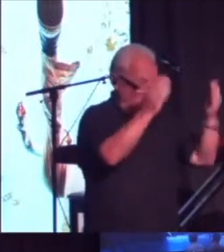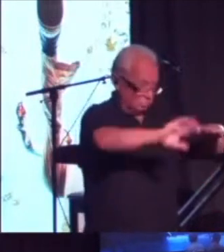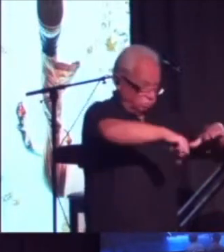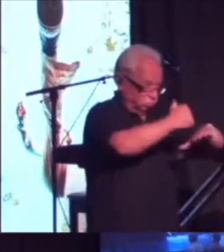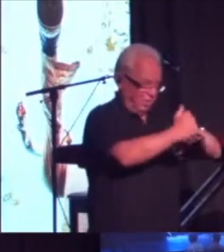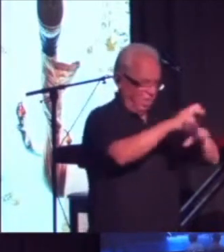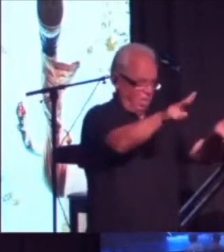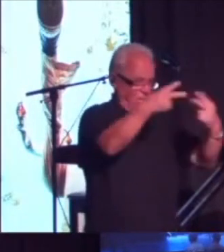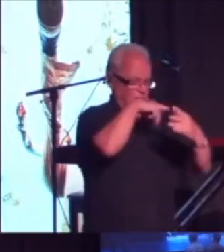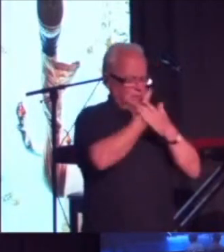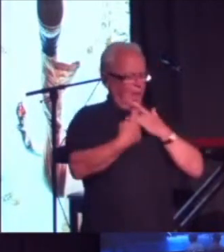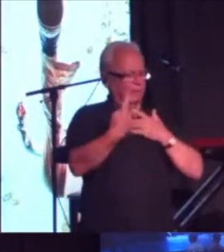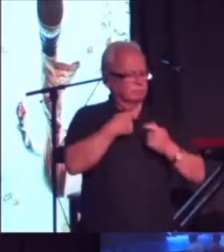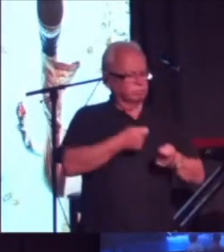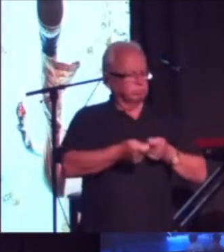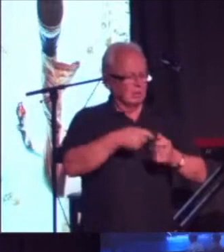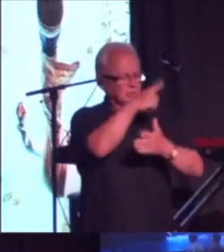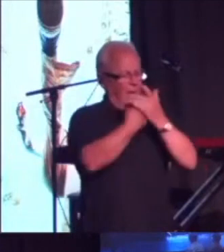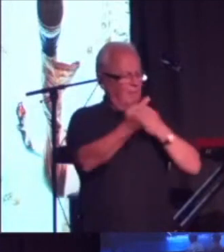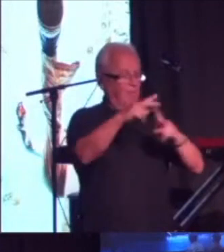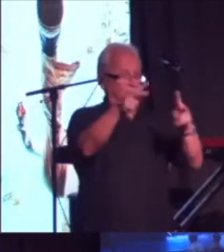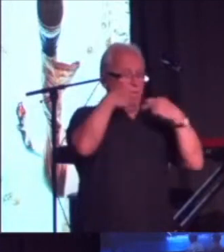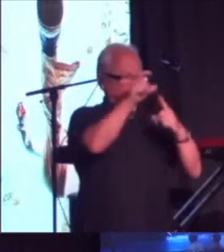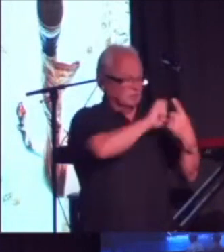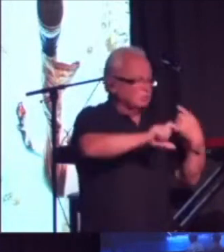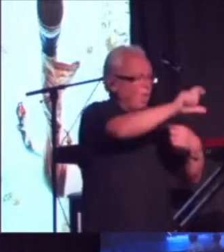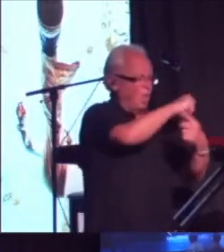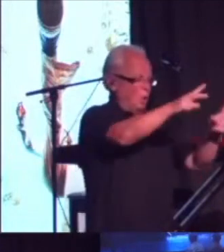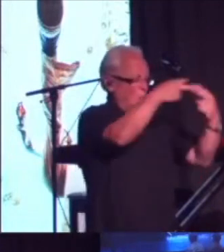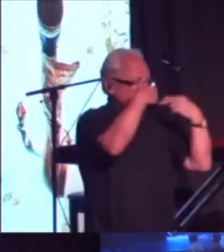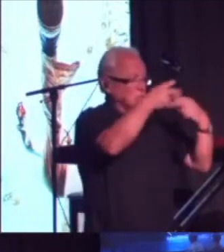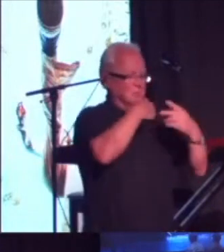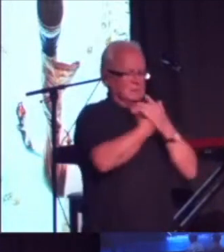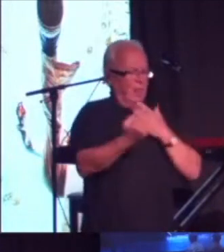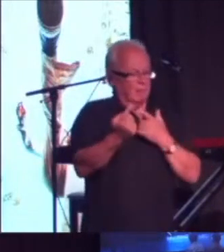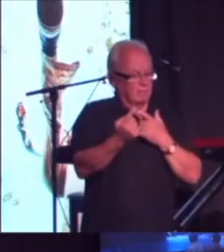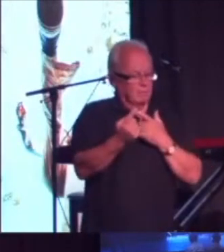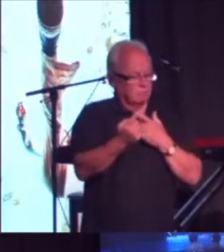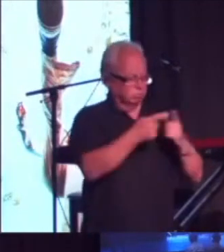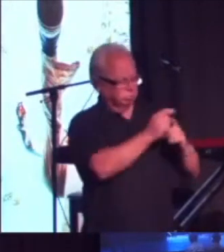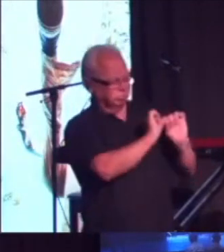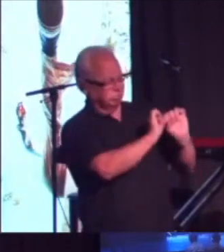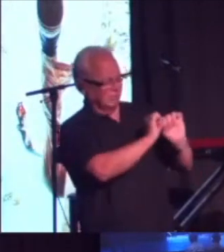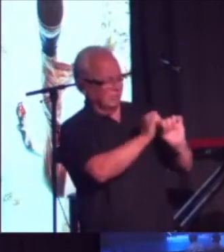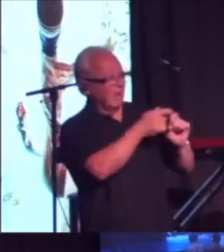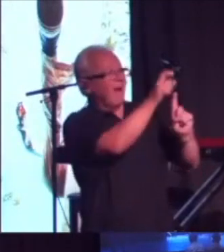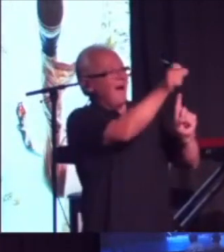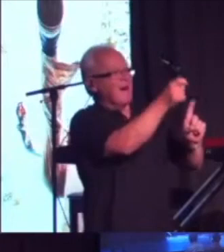self-propagating, self-promoting society that we find ourselves in, relationships, sadly, are prioritized by the measure of their